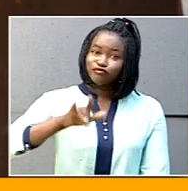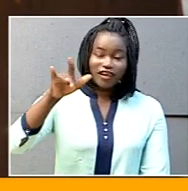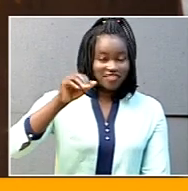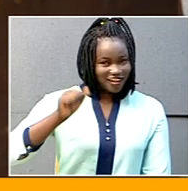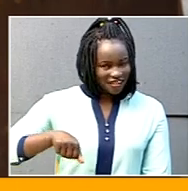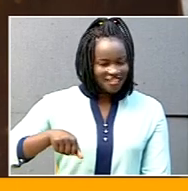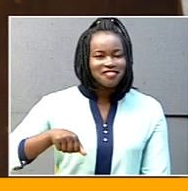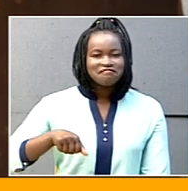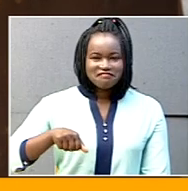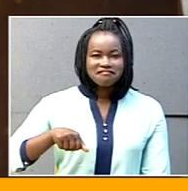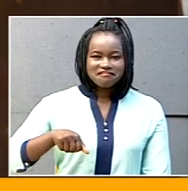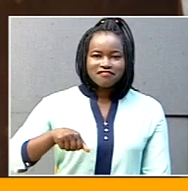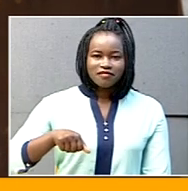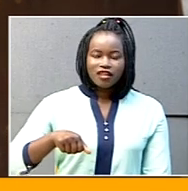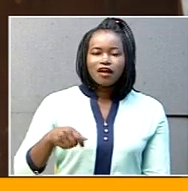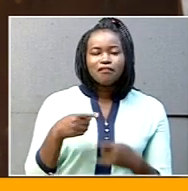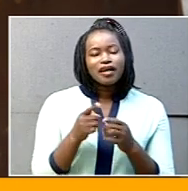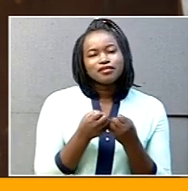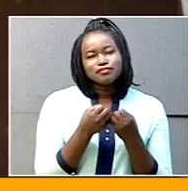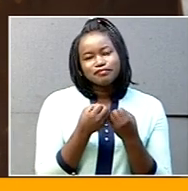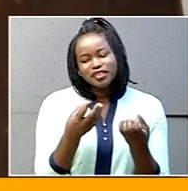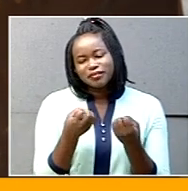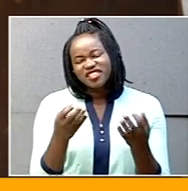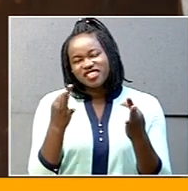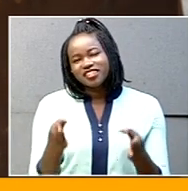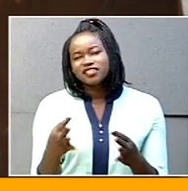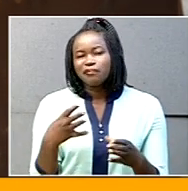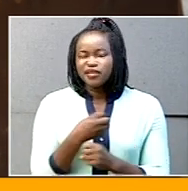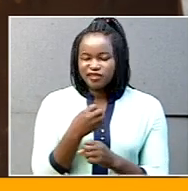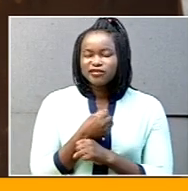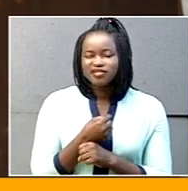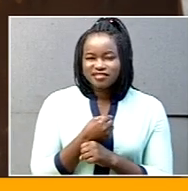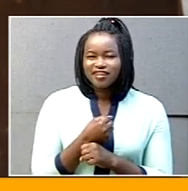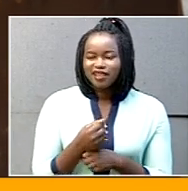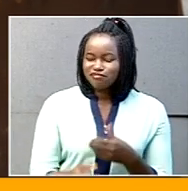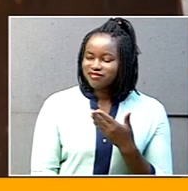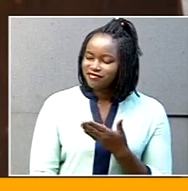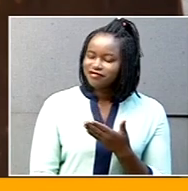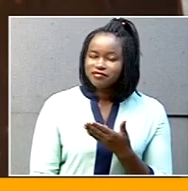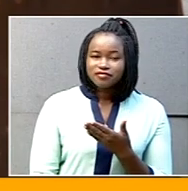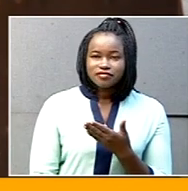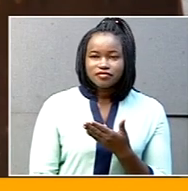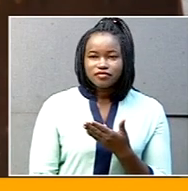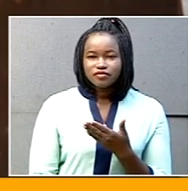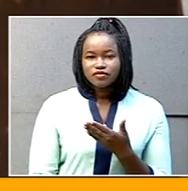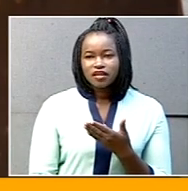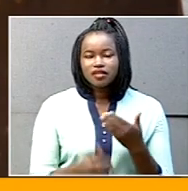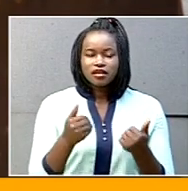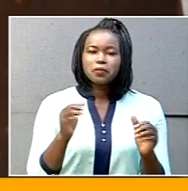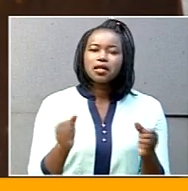but many things are missing on it, so it's not safe to just take it out